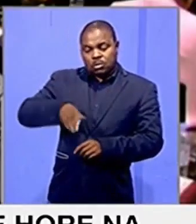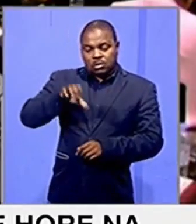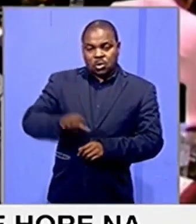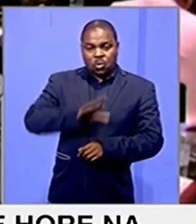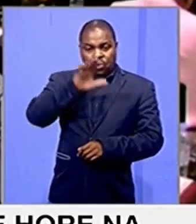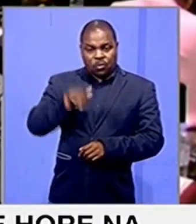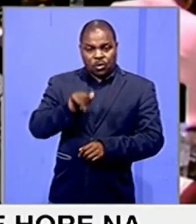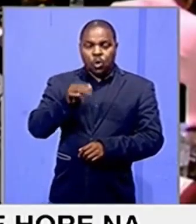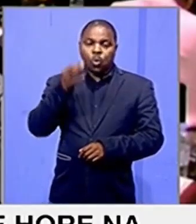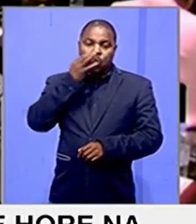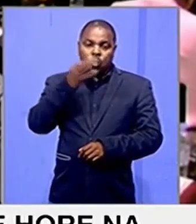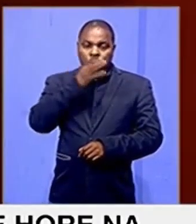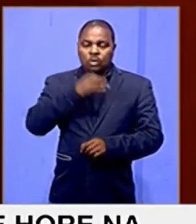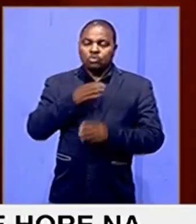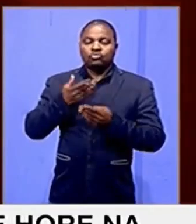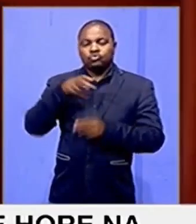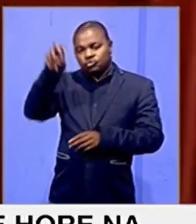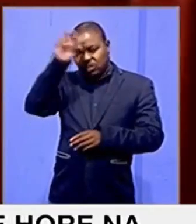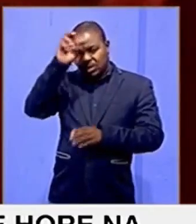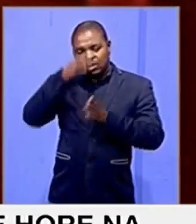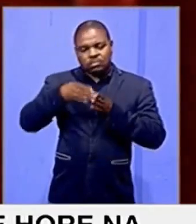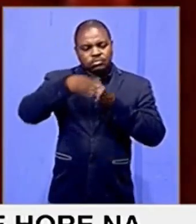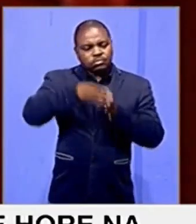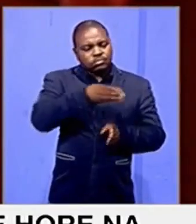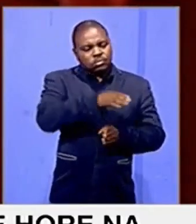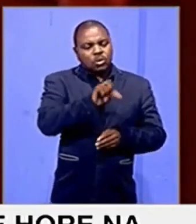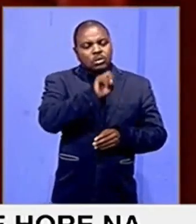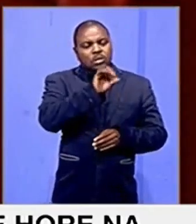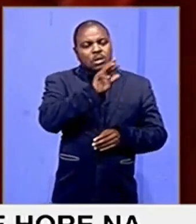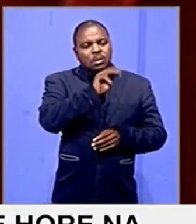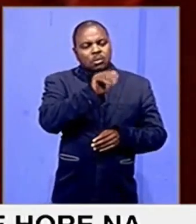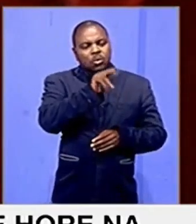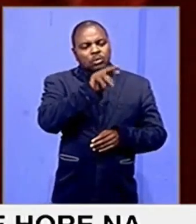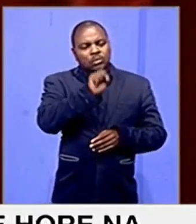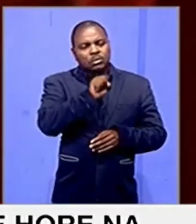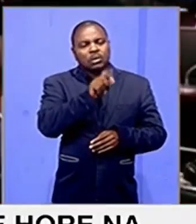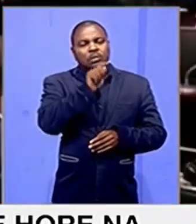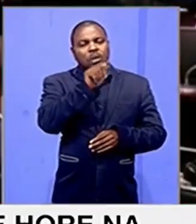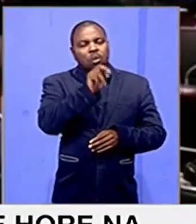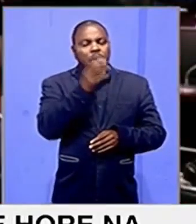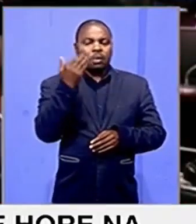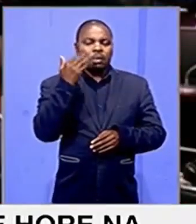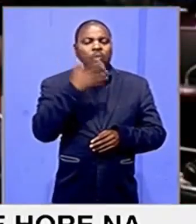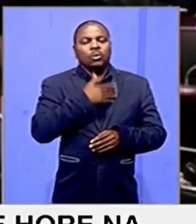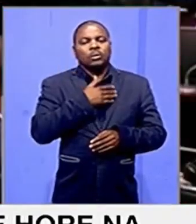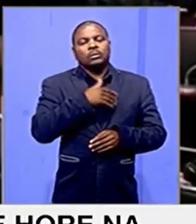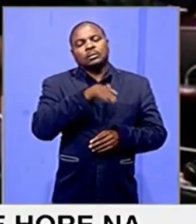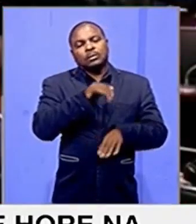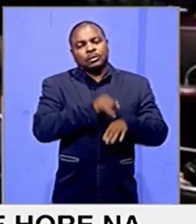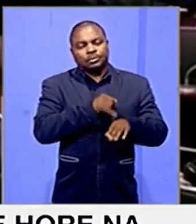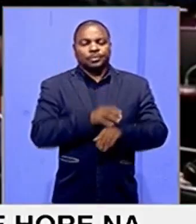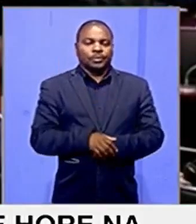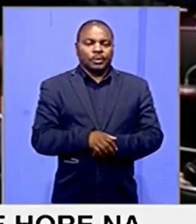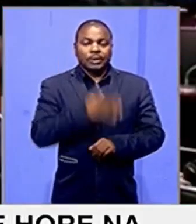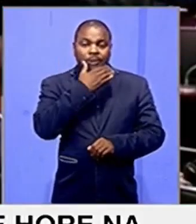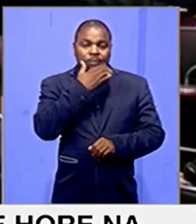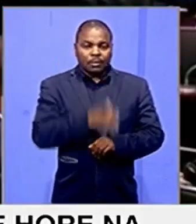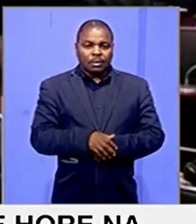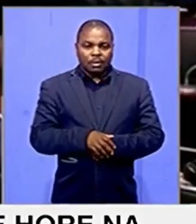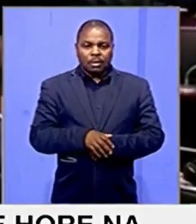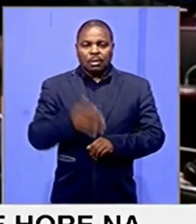ile sa fihla Simonstown ka Tshitwe. Ammunition and materials of war were loaded onto the sanctioned Russian